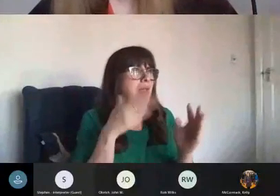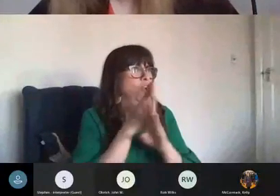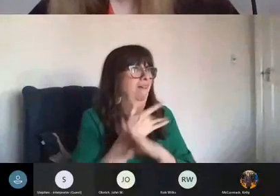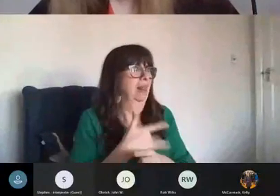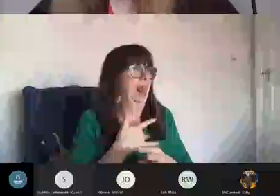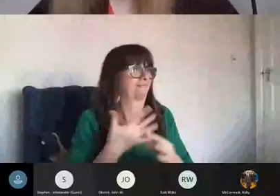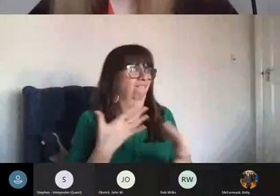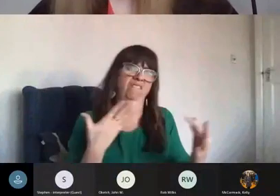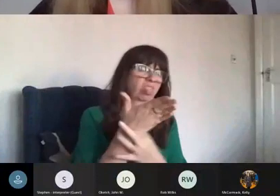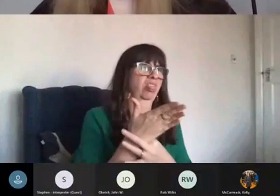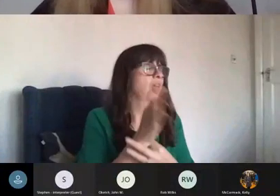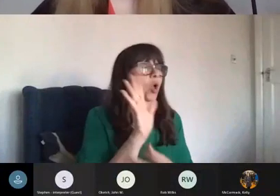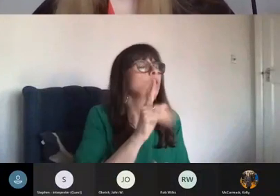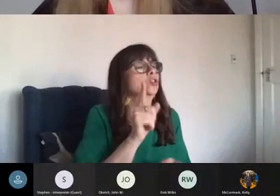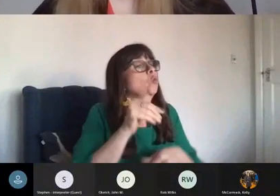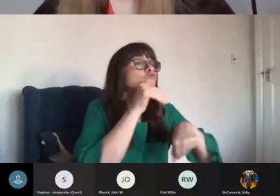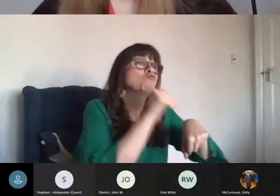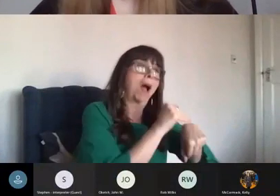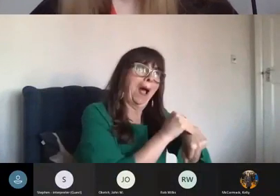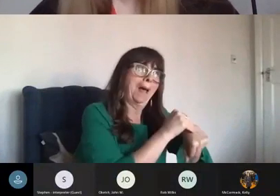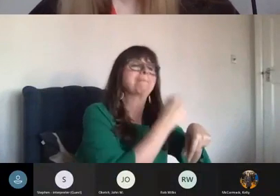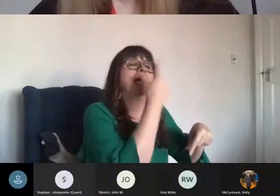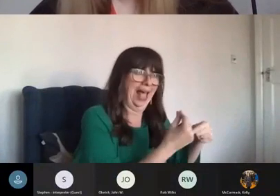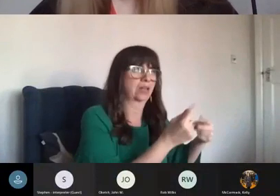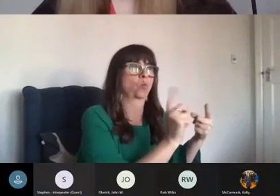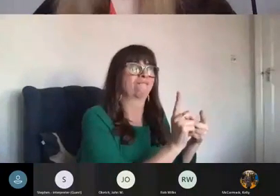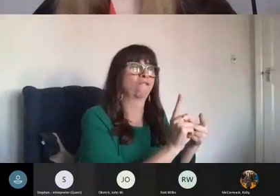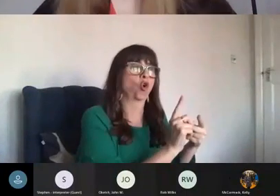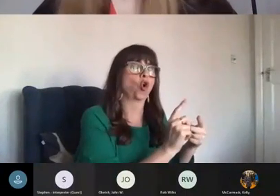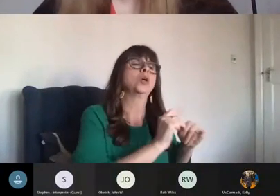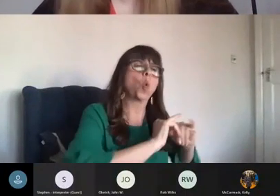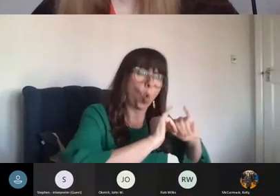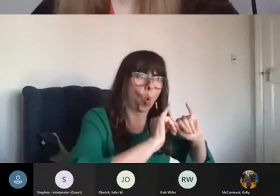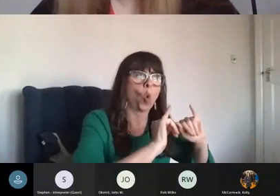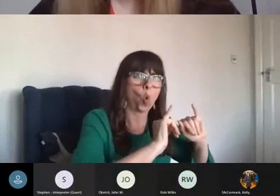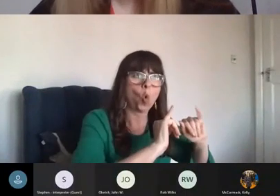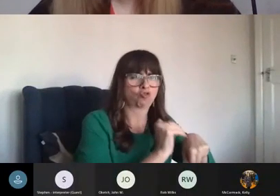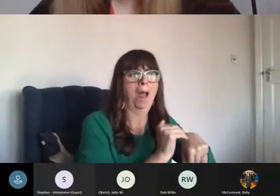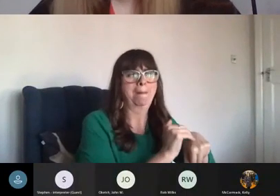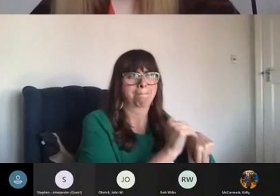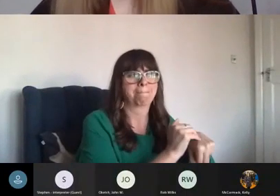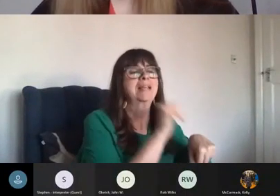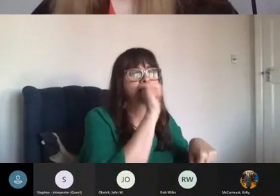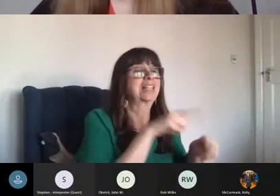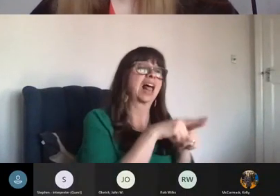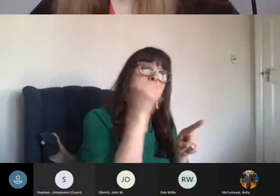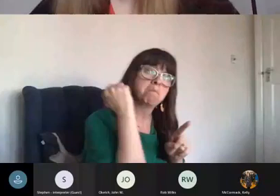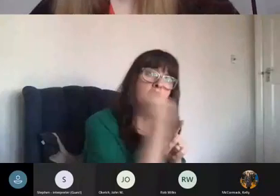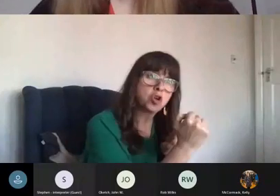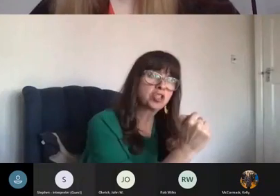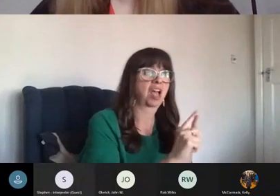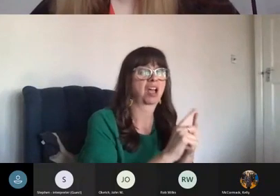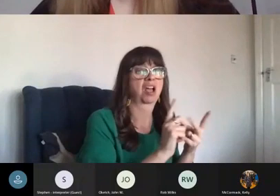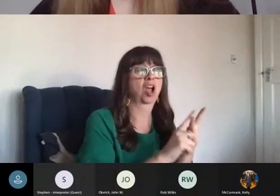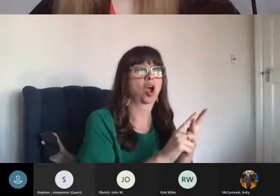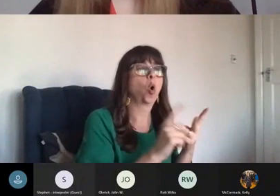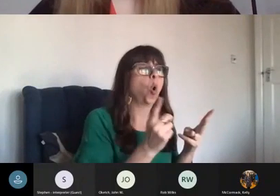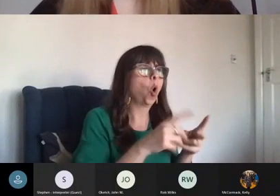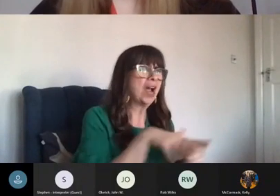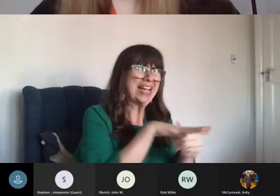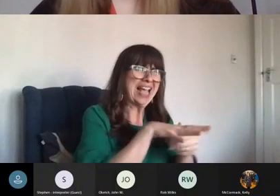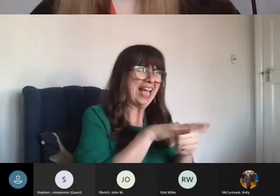actual crimes that this could be used on. So serious crimes, this meaning murders, usually cold cases,